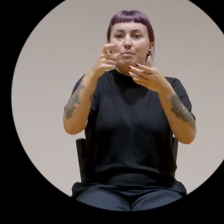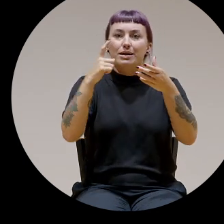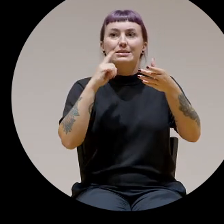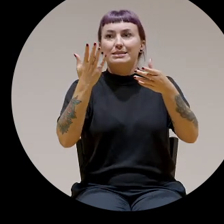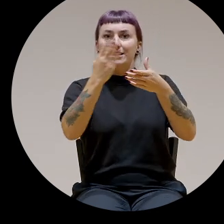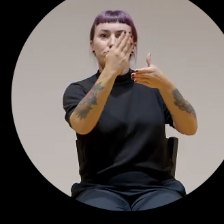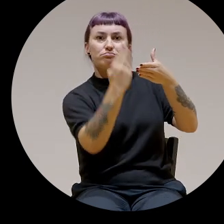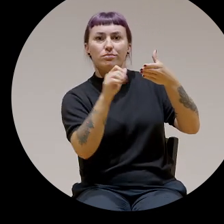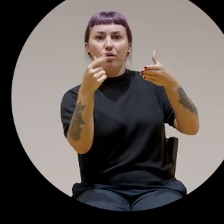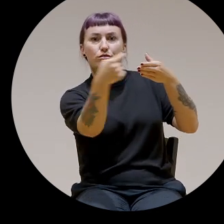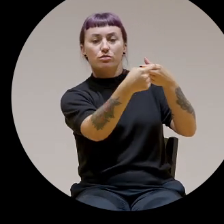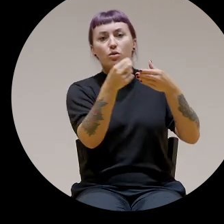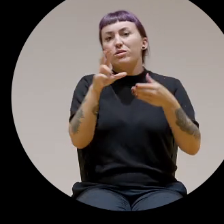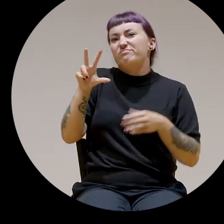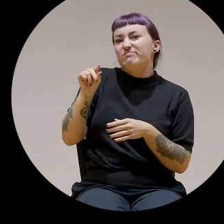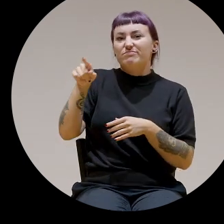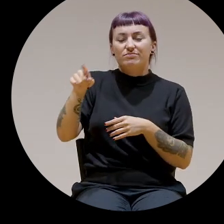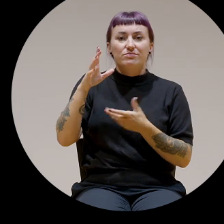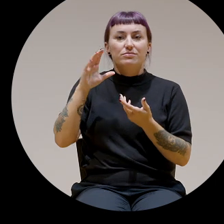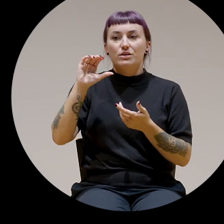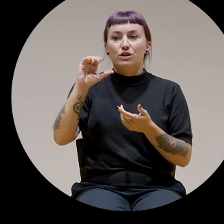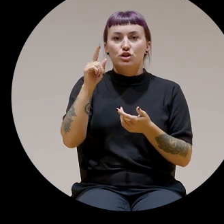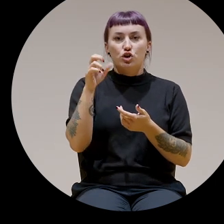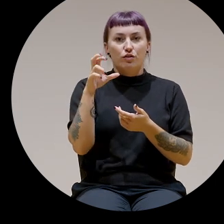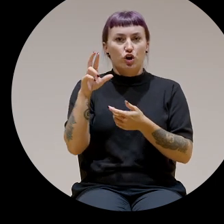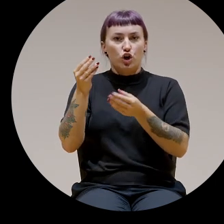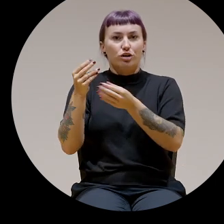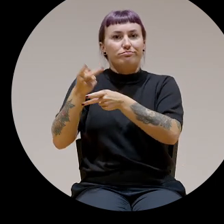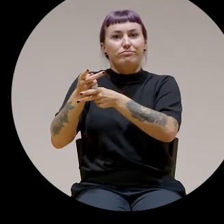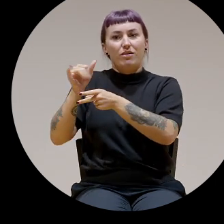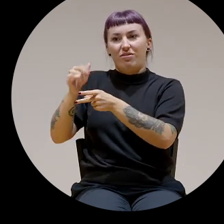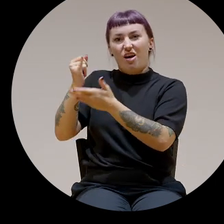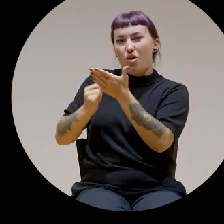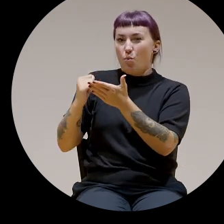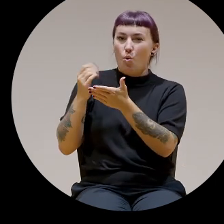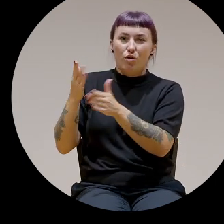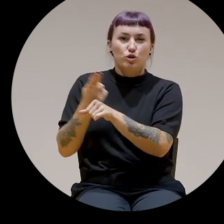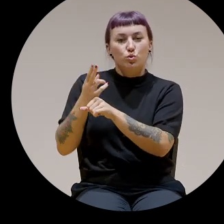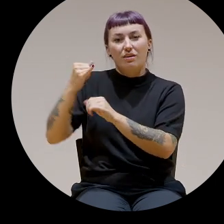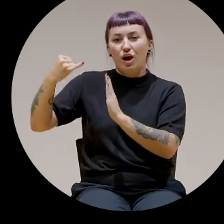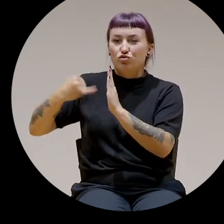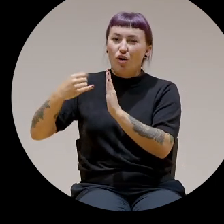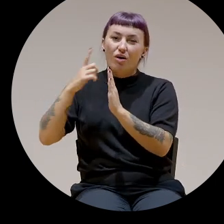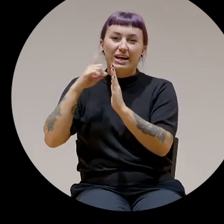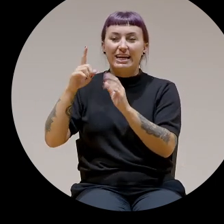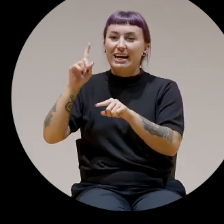it's completely broken, or no, the conservator won't let us use this drawing because it's very faded and can't